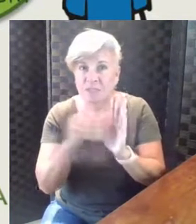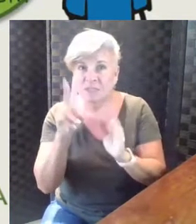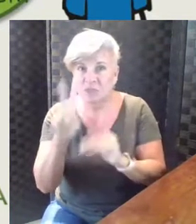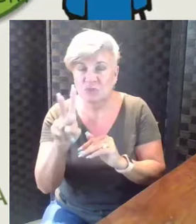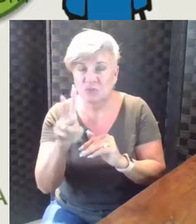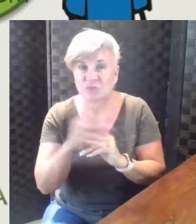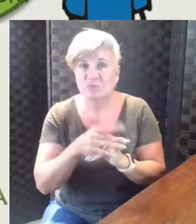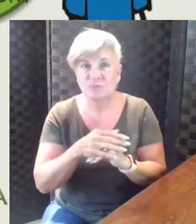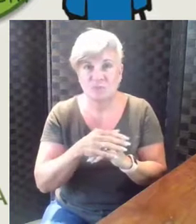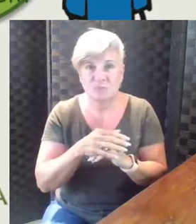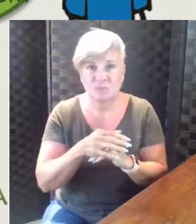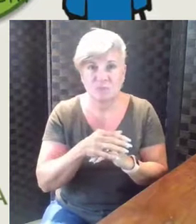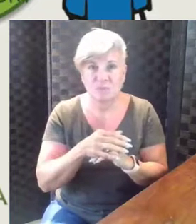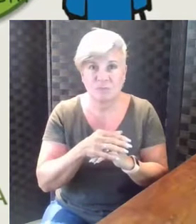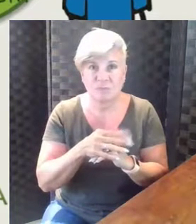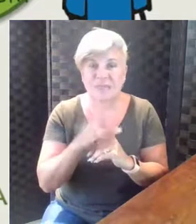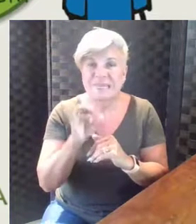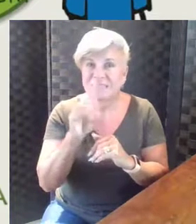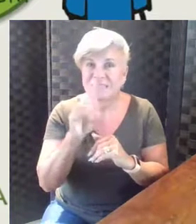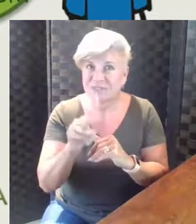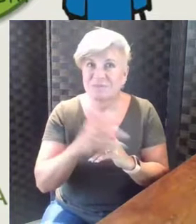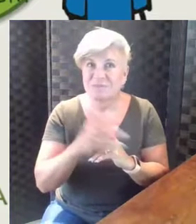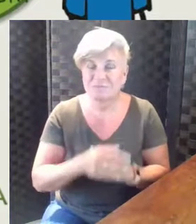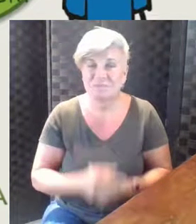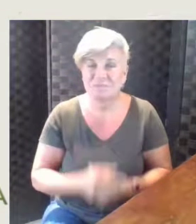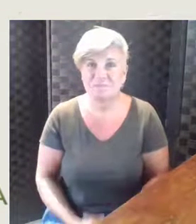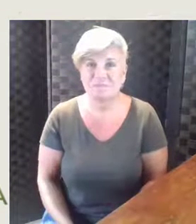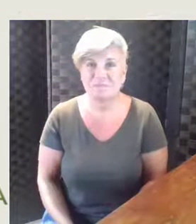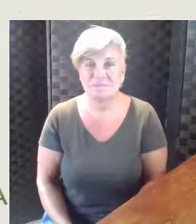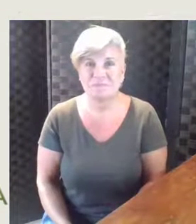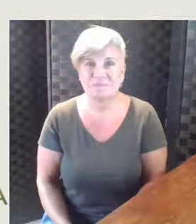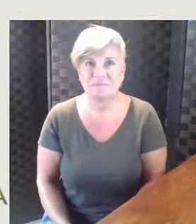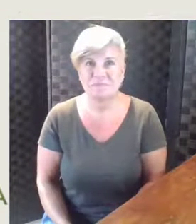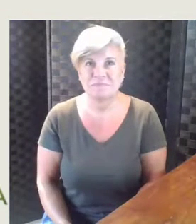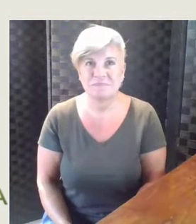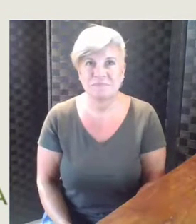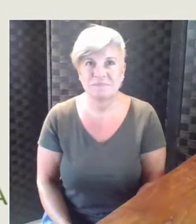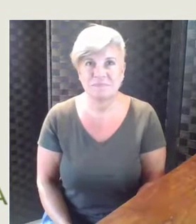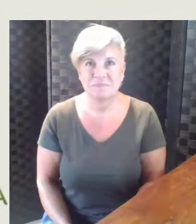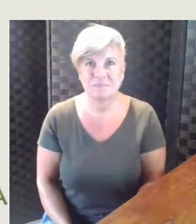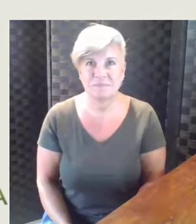the last 2. That's 82.